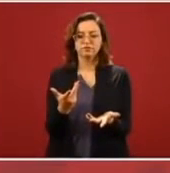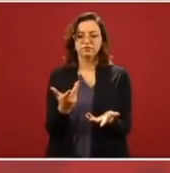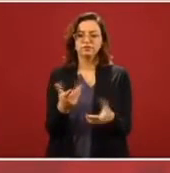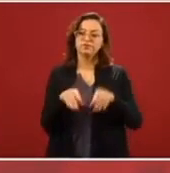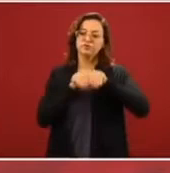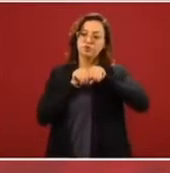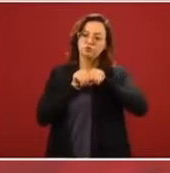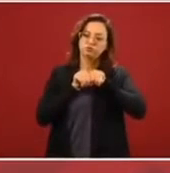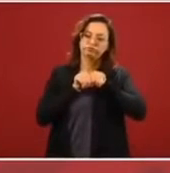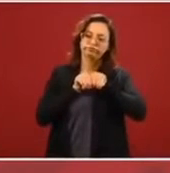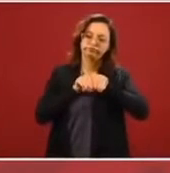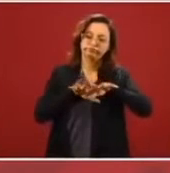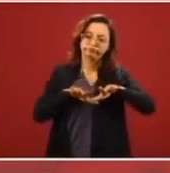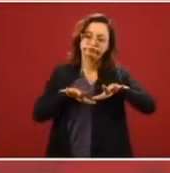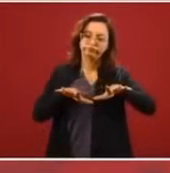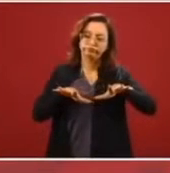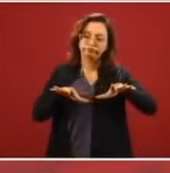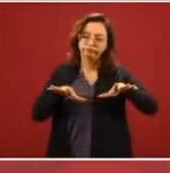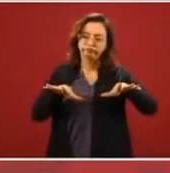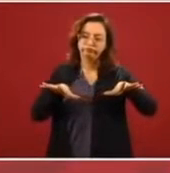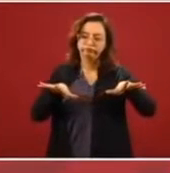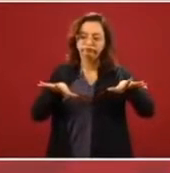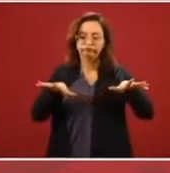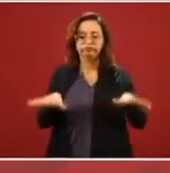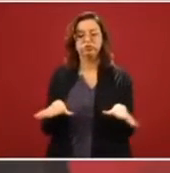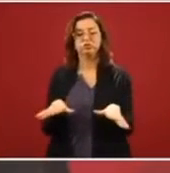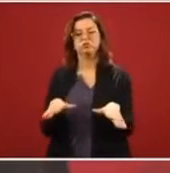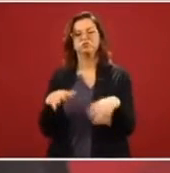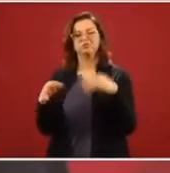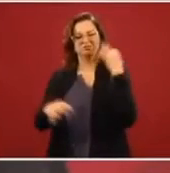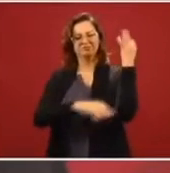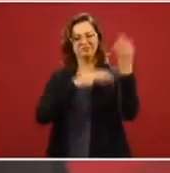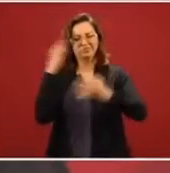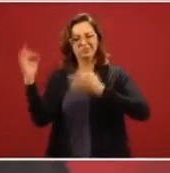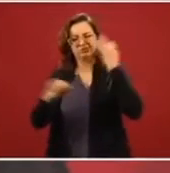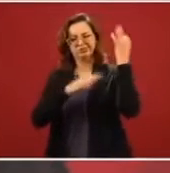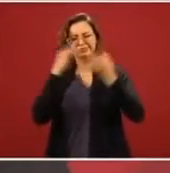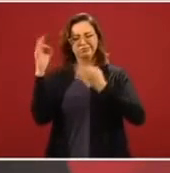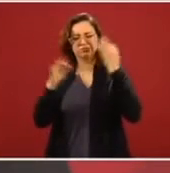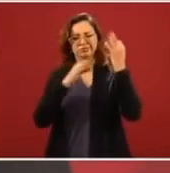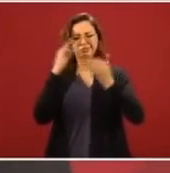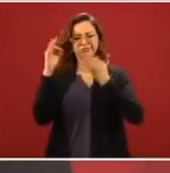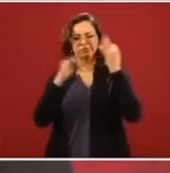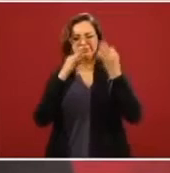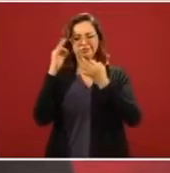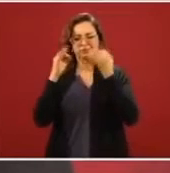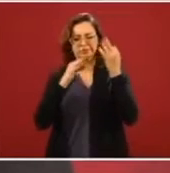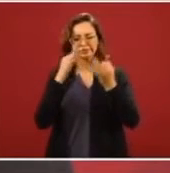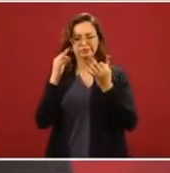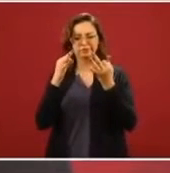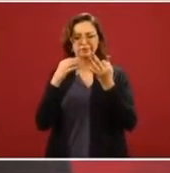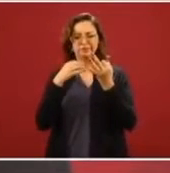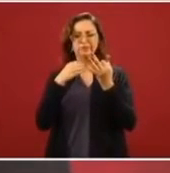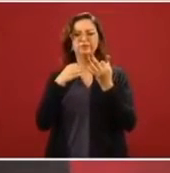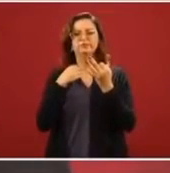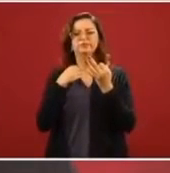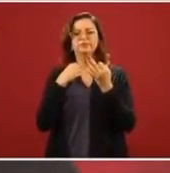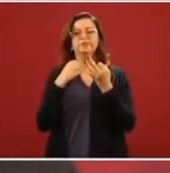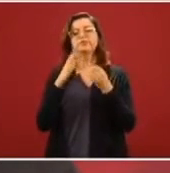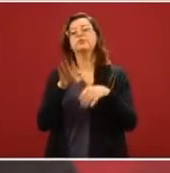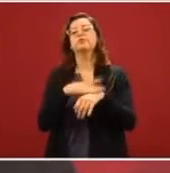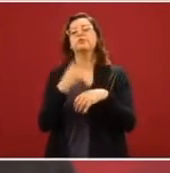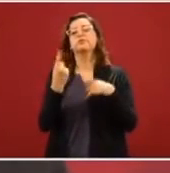Extender And esta we are campaña, going va a to ser extend this campaign. intensiva This campaign will be intensive